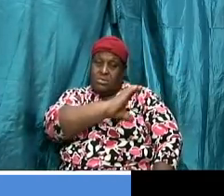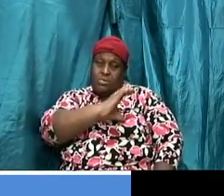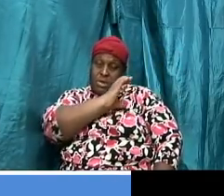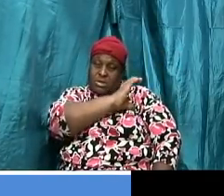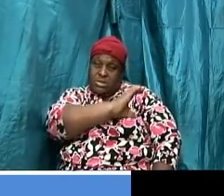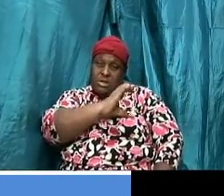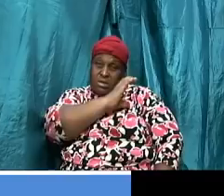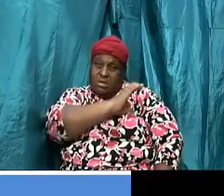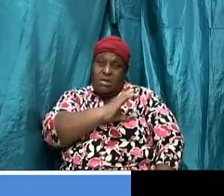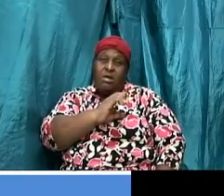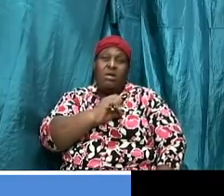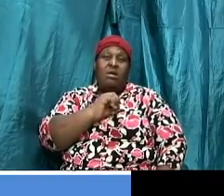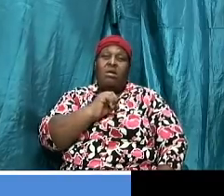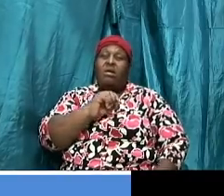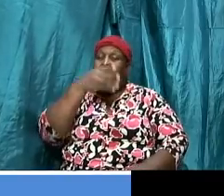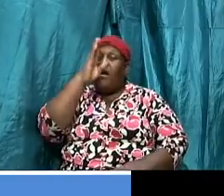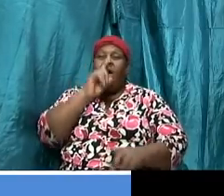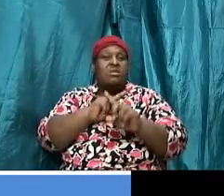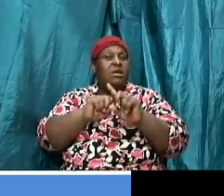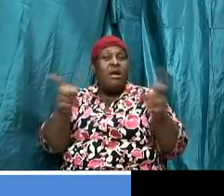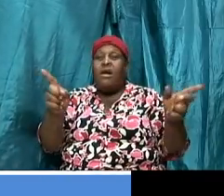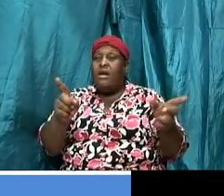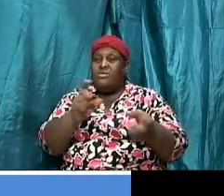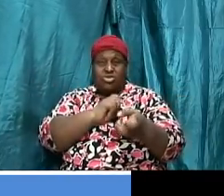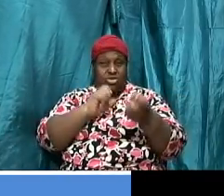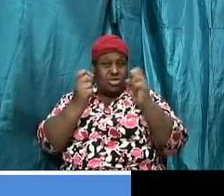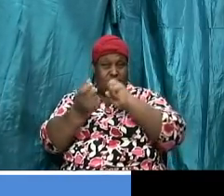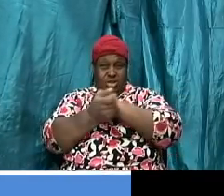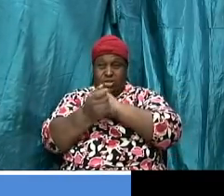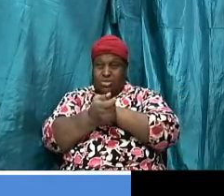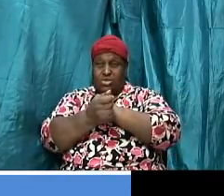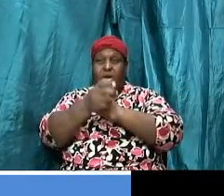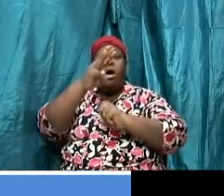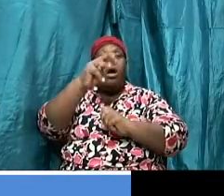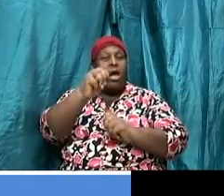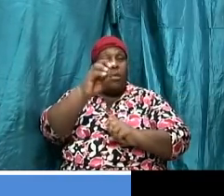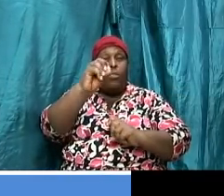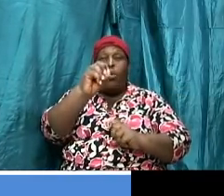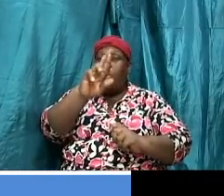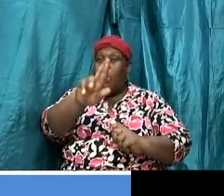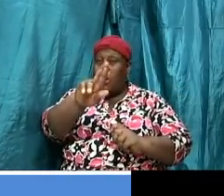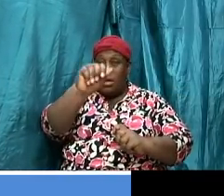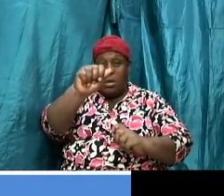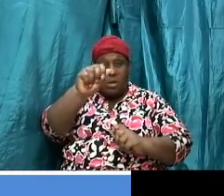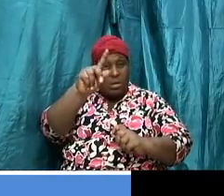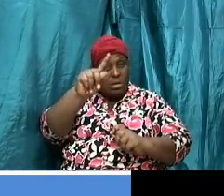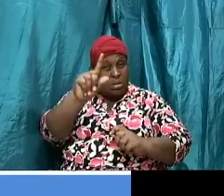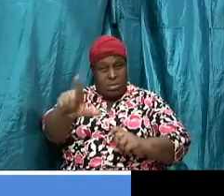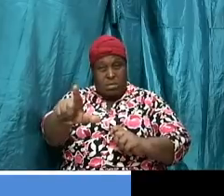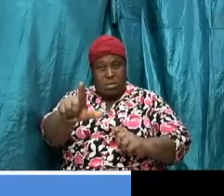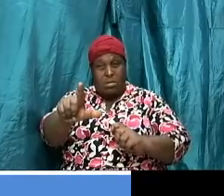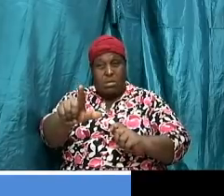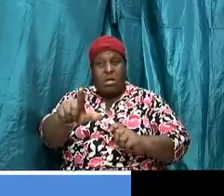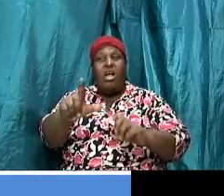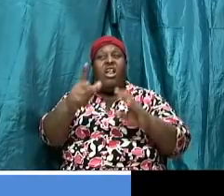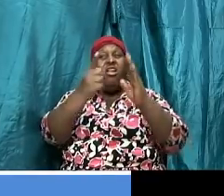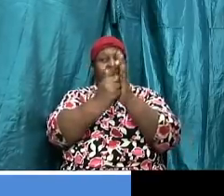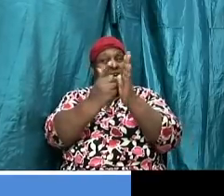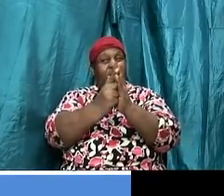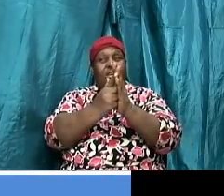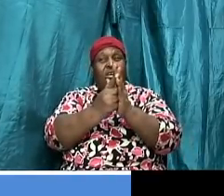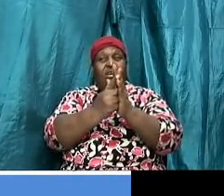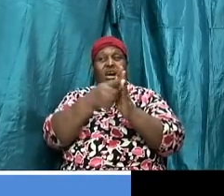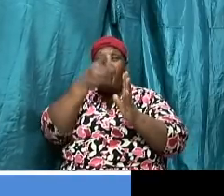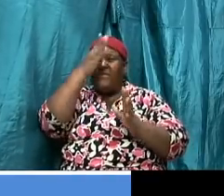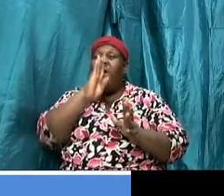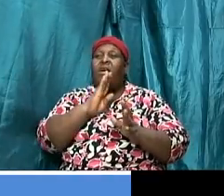that he does not change. So the moral laws of God do not change. That is why the Bible will